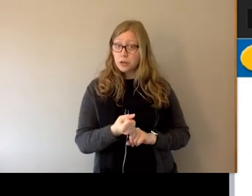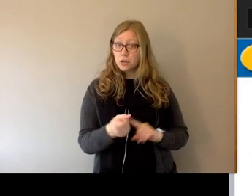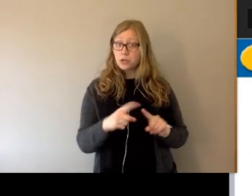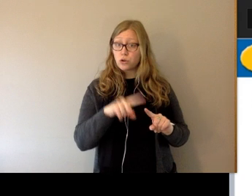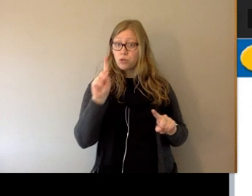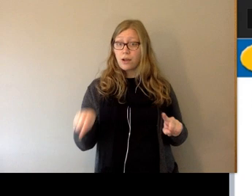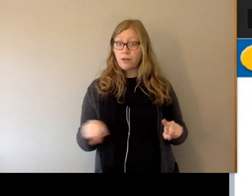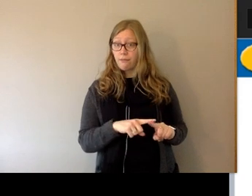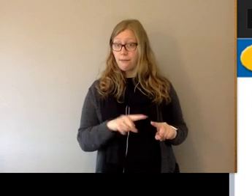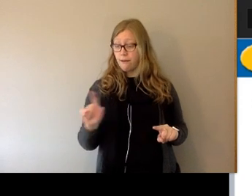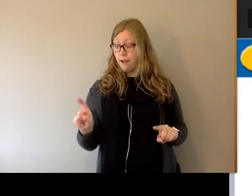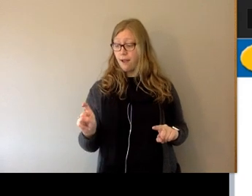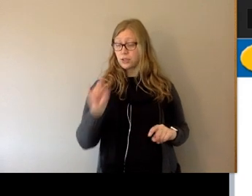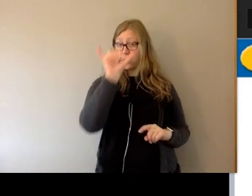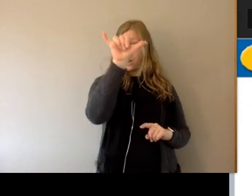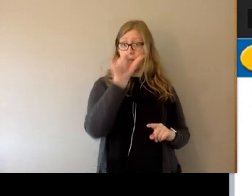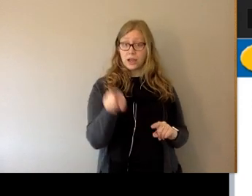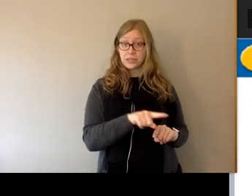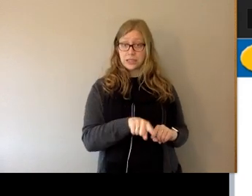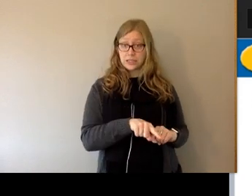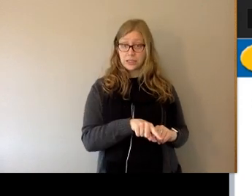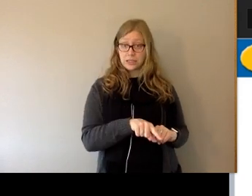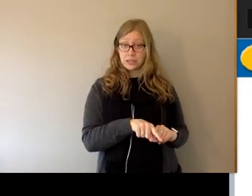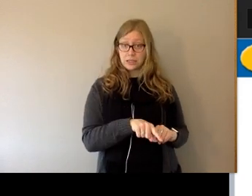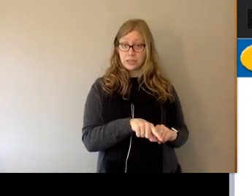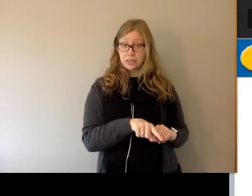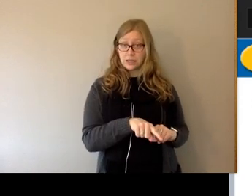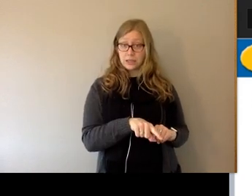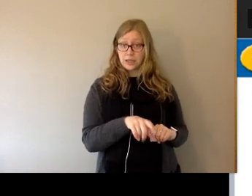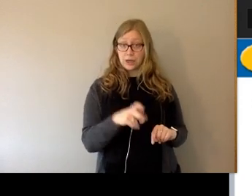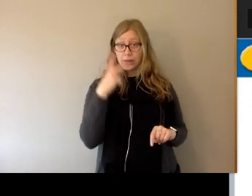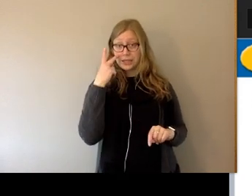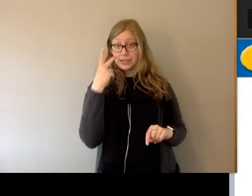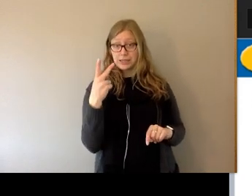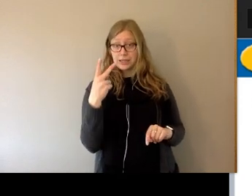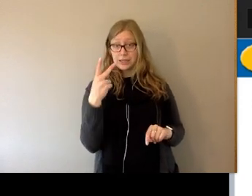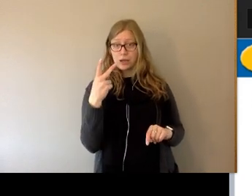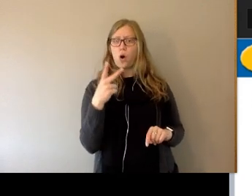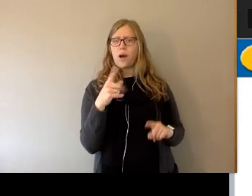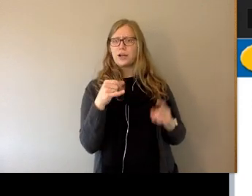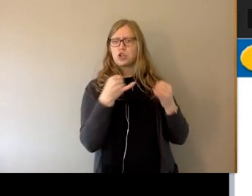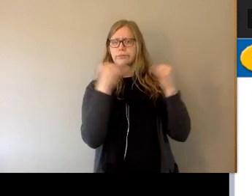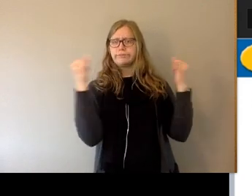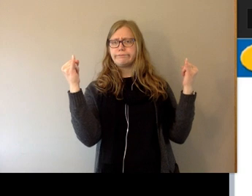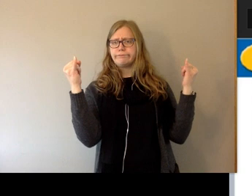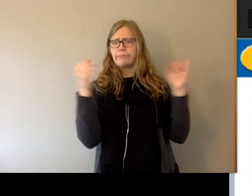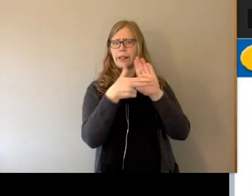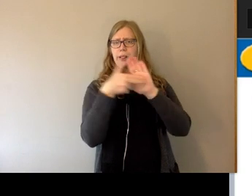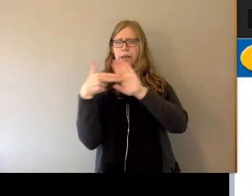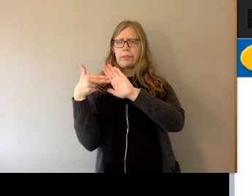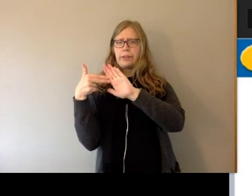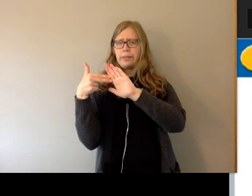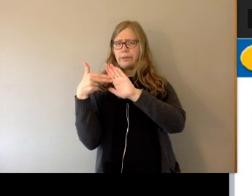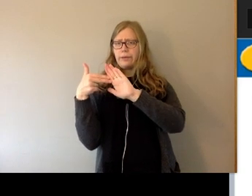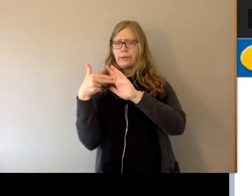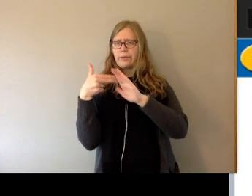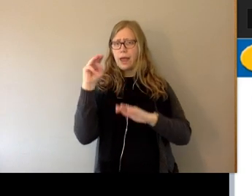and I have these side lengths here. So I have, I guess I'm going to call this M and P where it